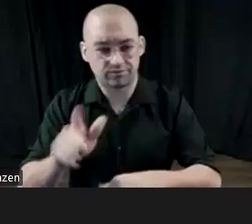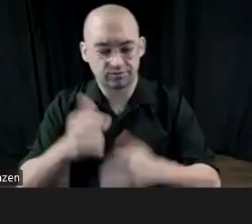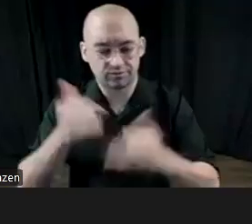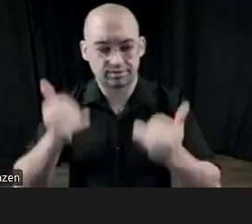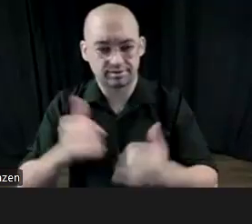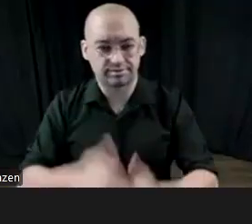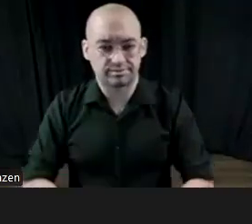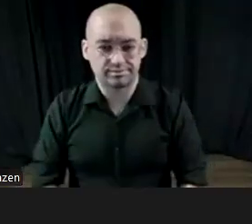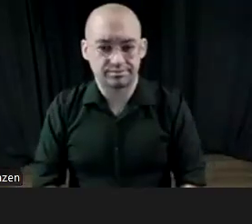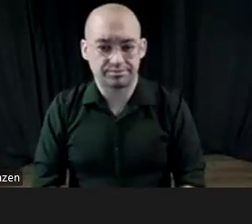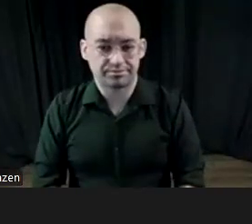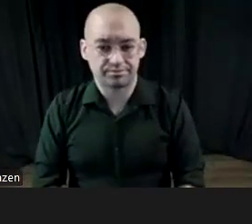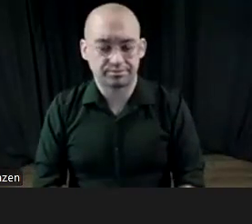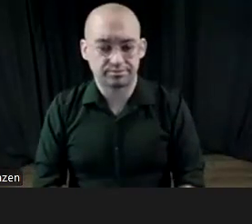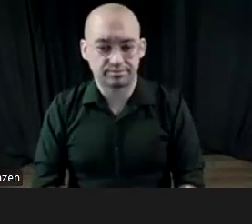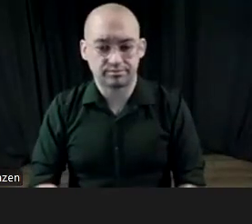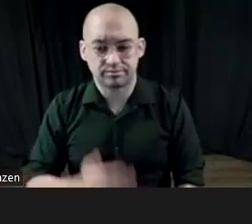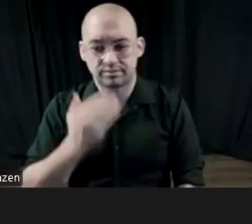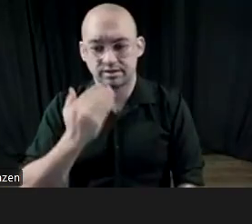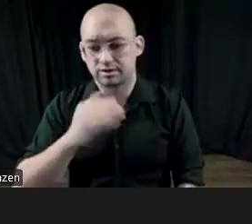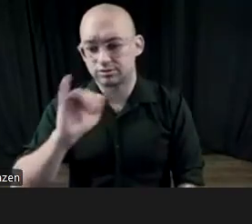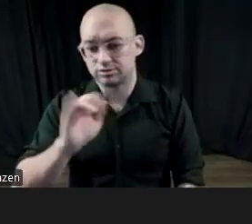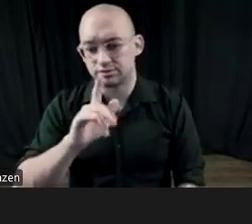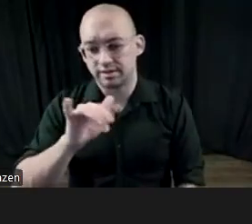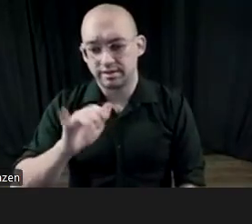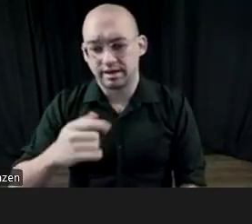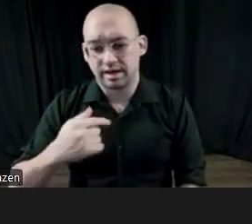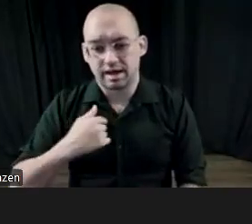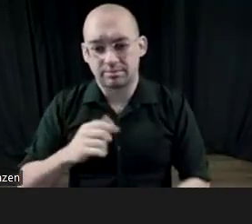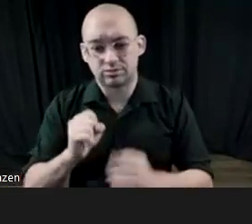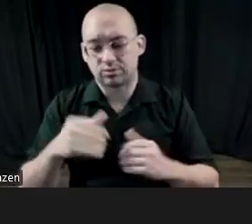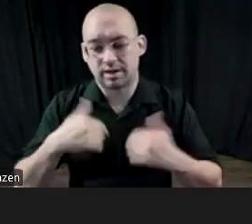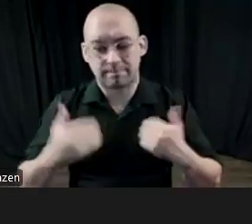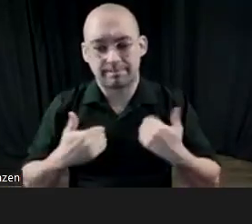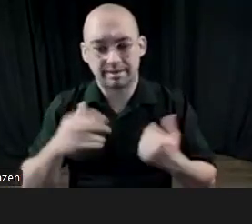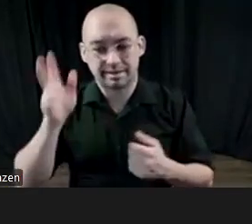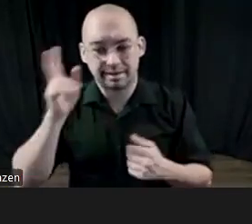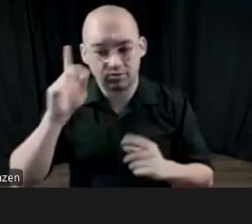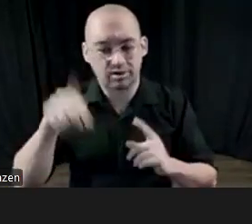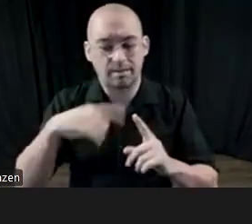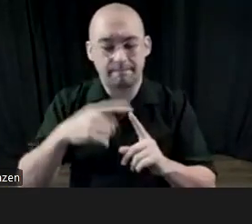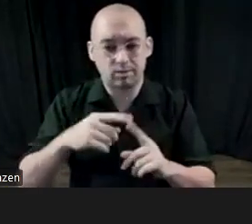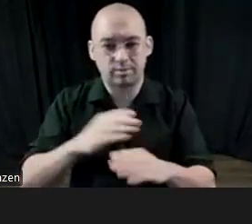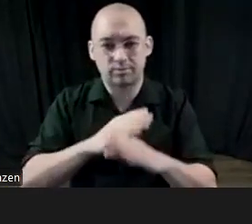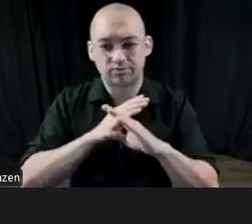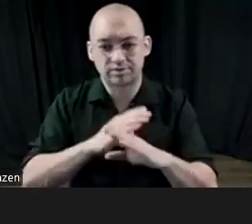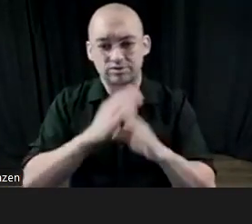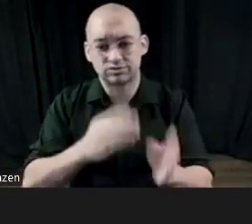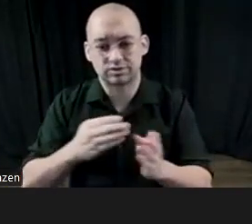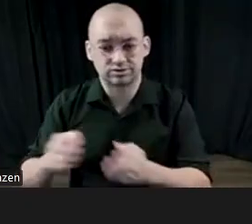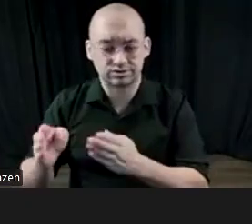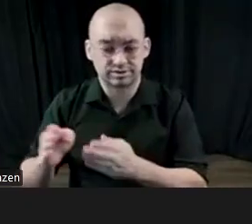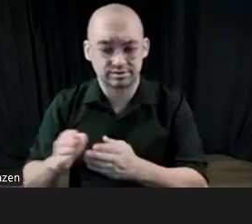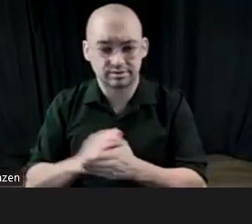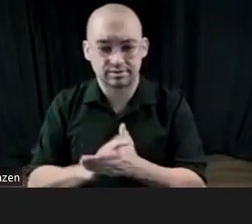Thank you so much, Julie. I am so happy to hear about the prevention strategy.